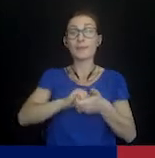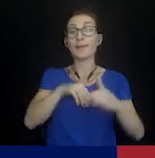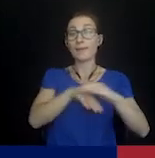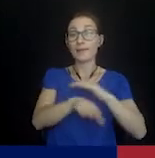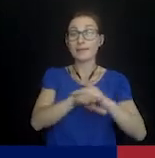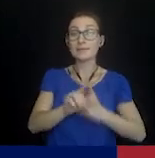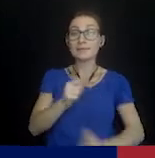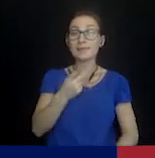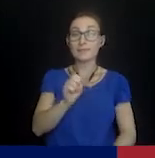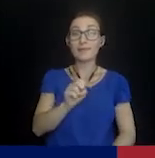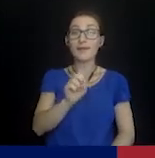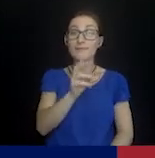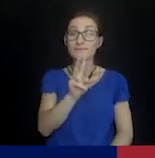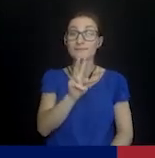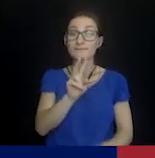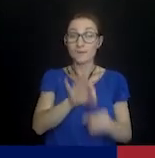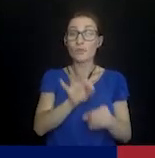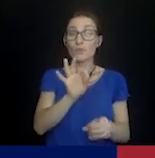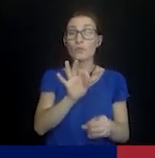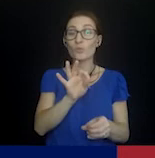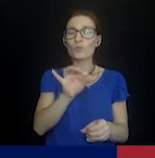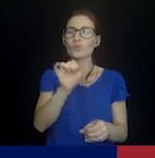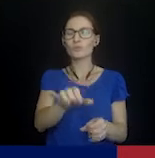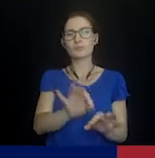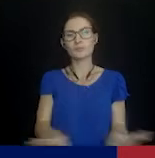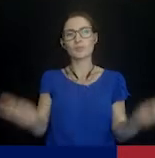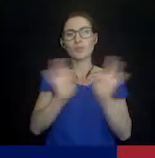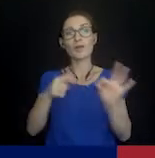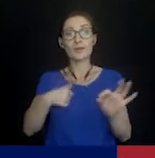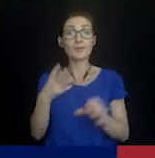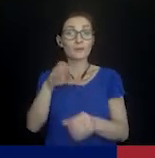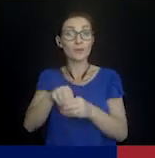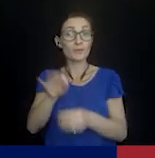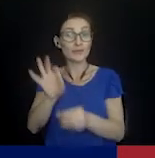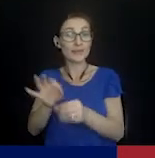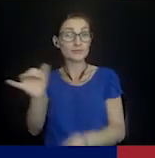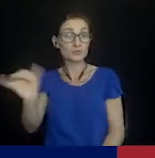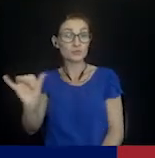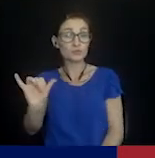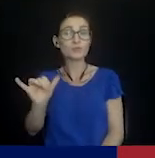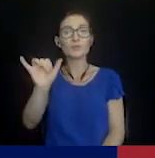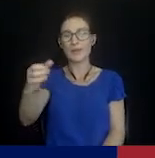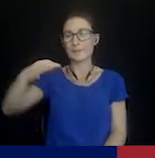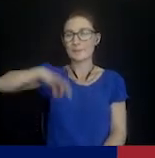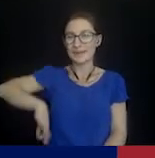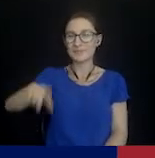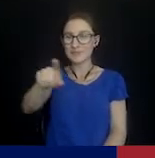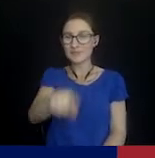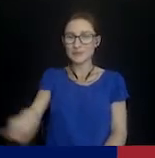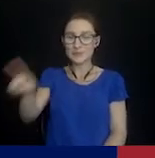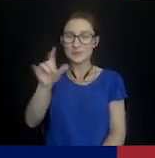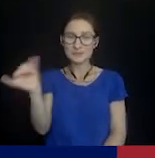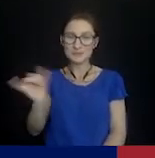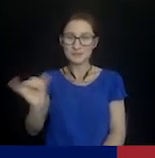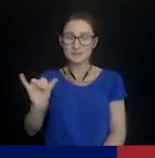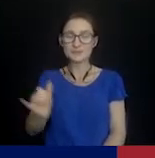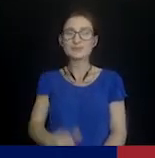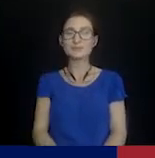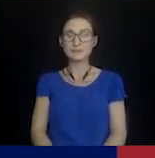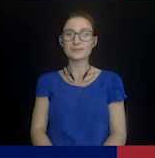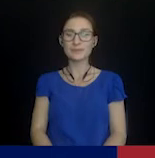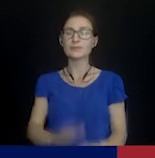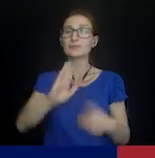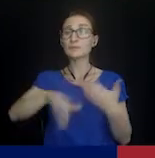and be involved in elections, and that's what's in it for you as well. We all need to be